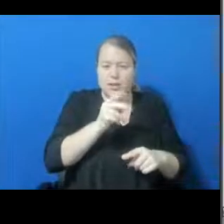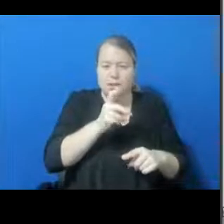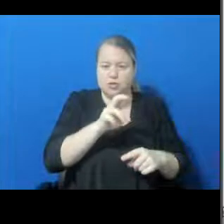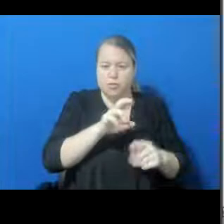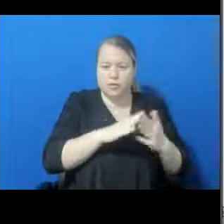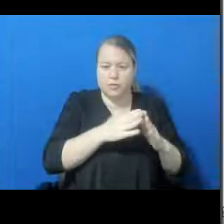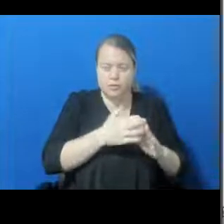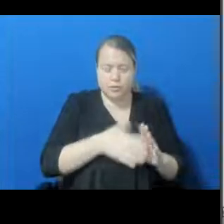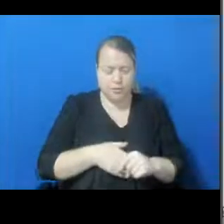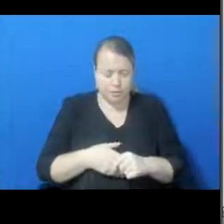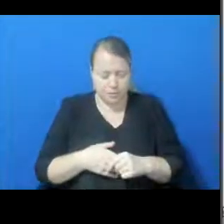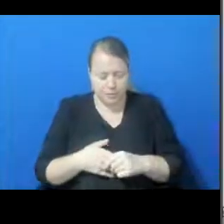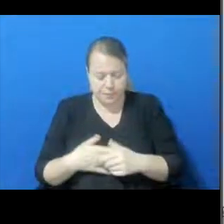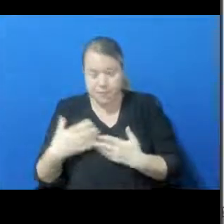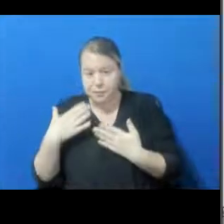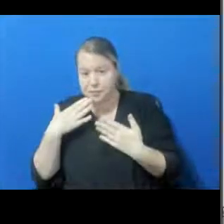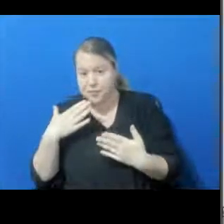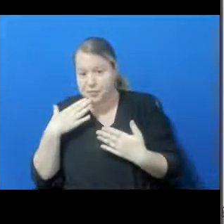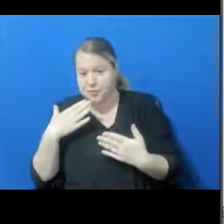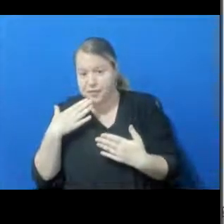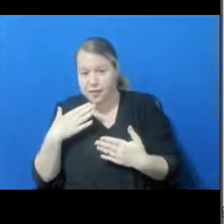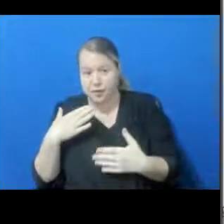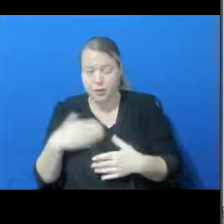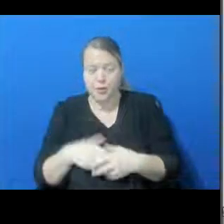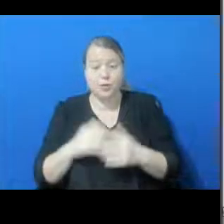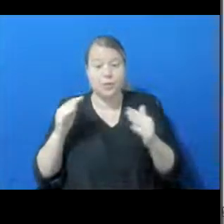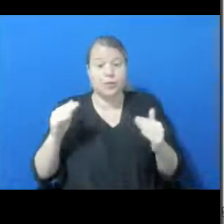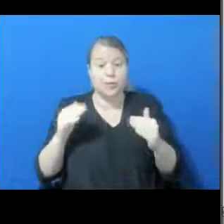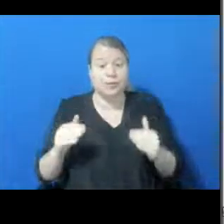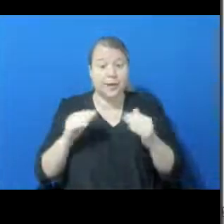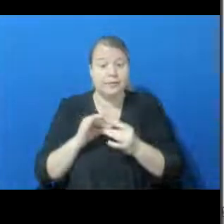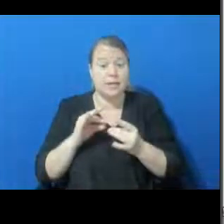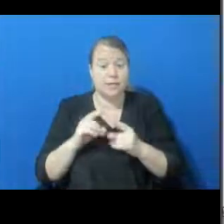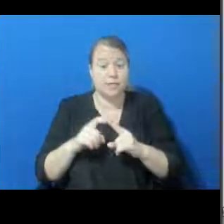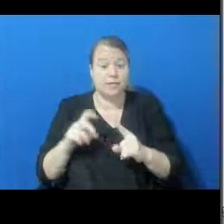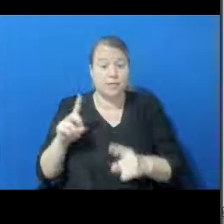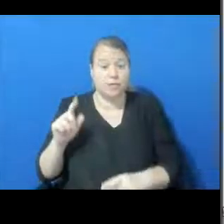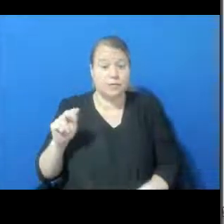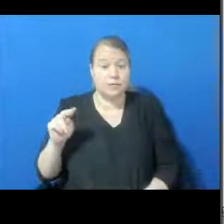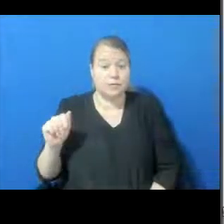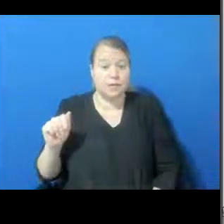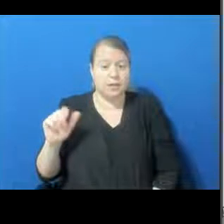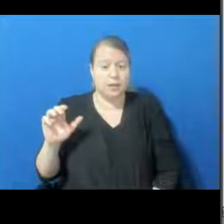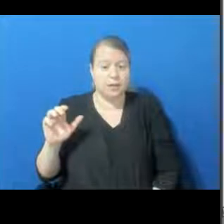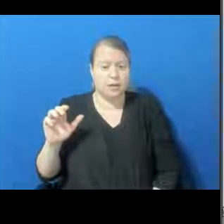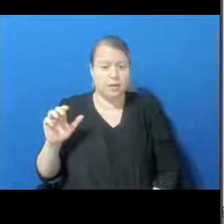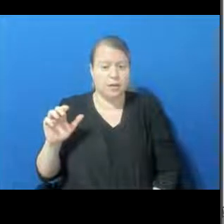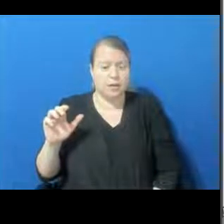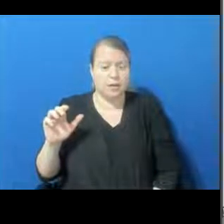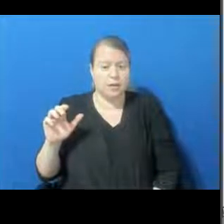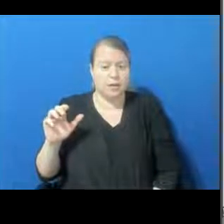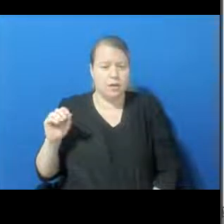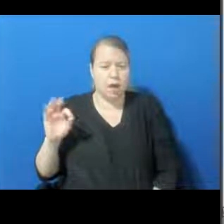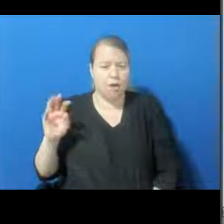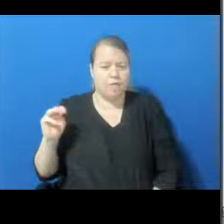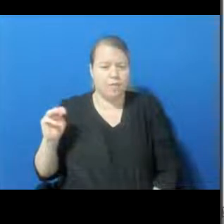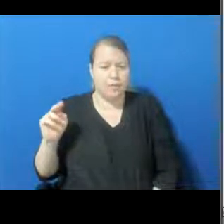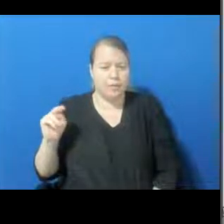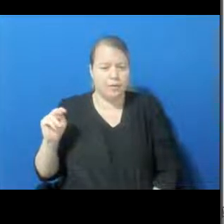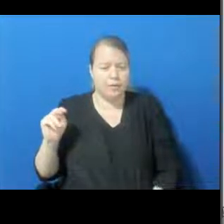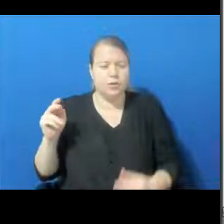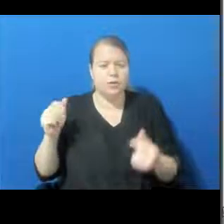Thank you, Zamir. Our next comment is from Dana Kaufman, who had tried to speak earlier. Dana is